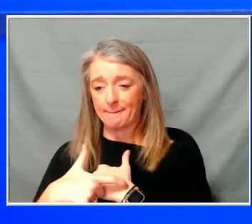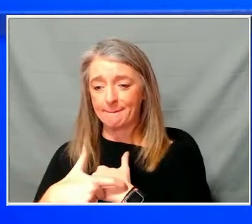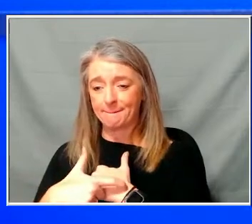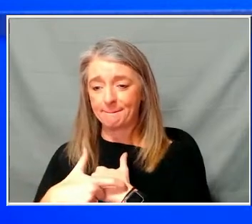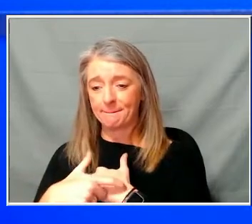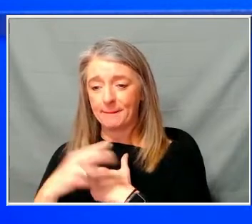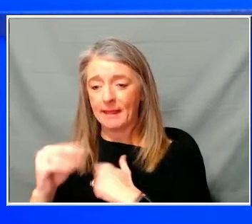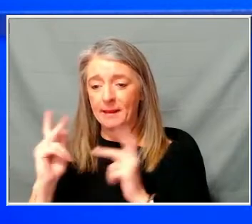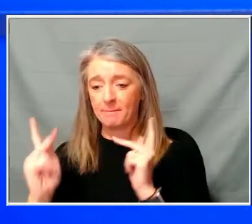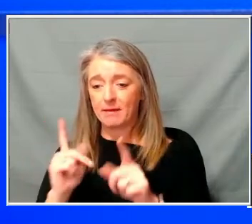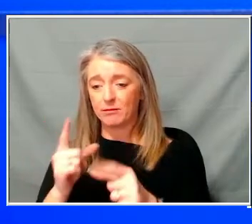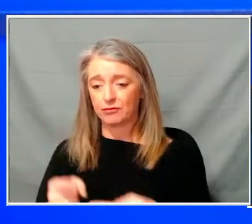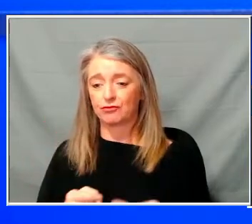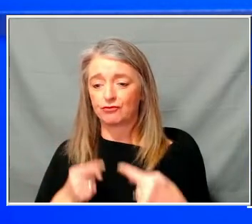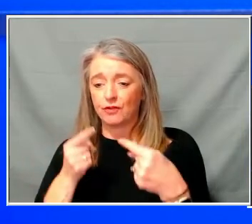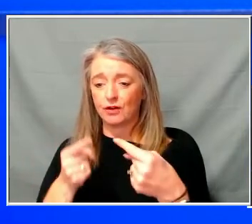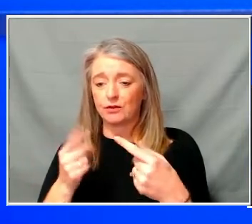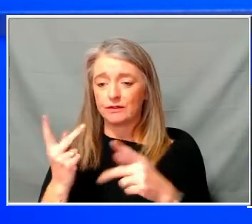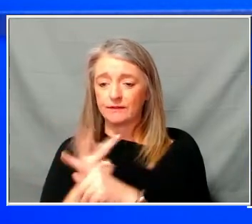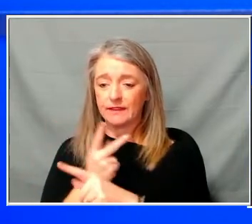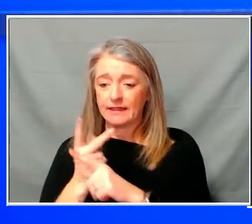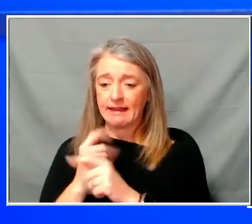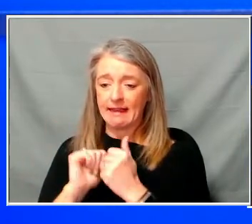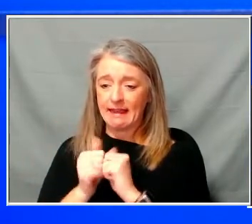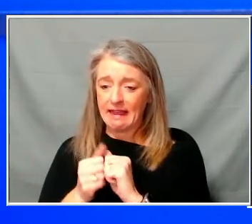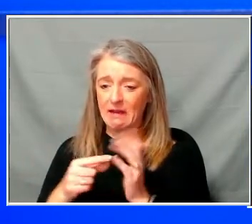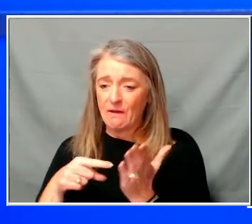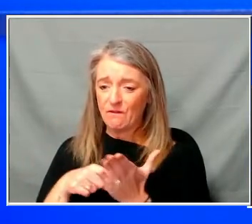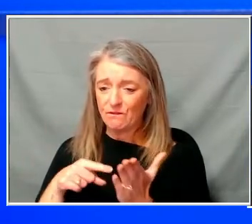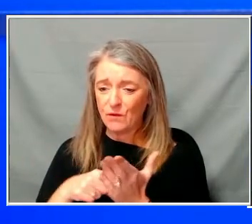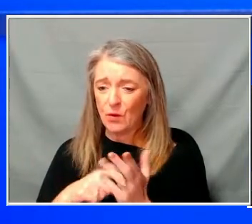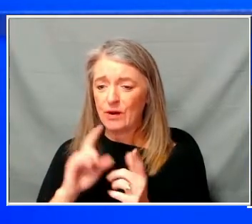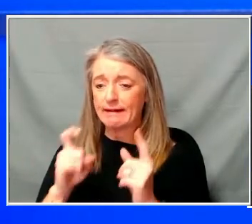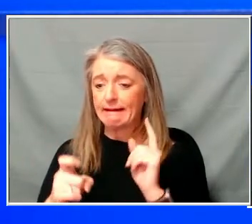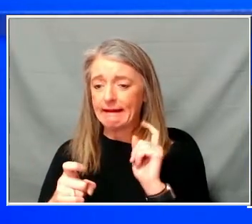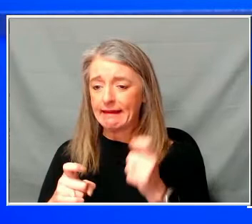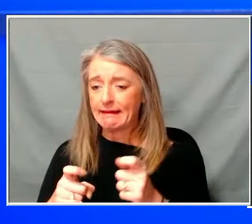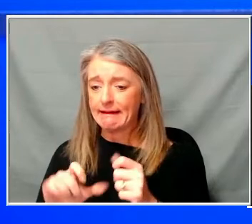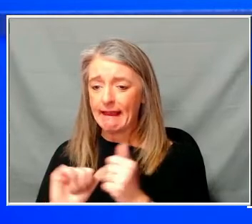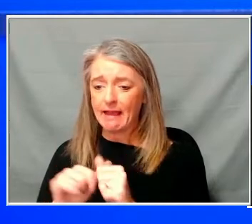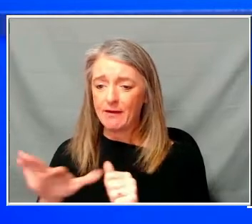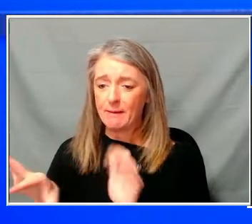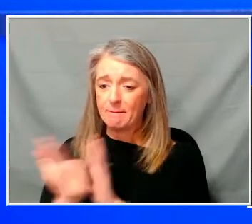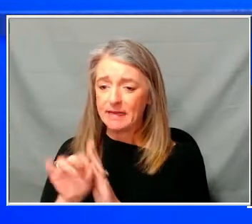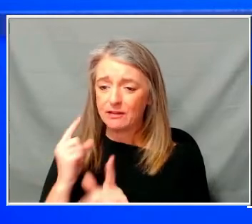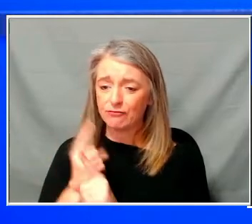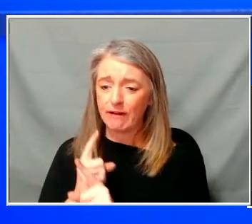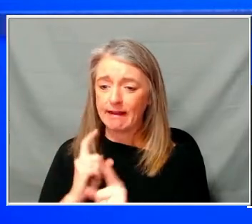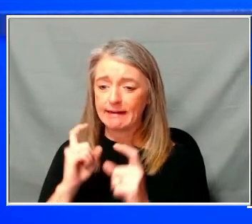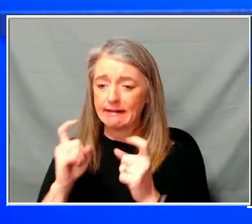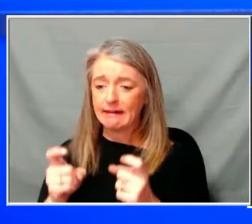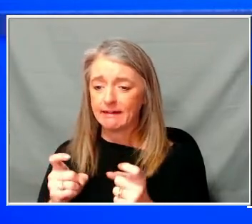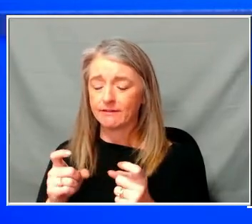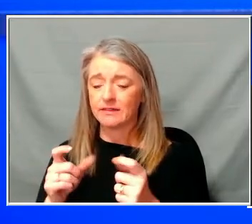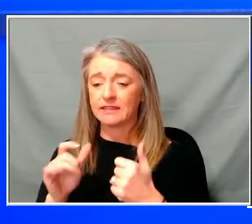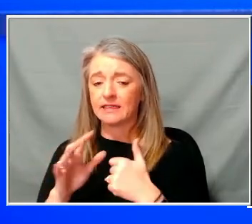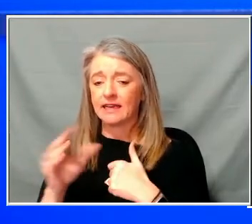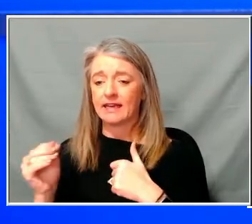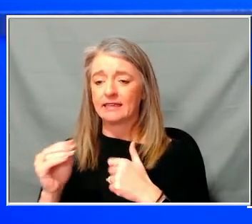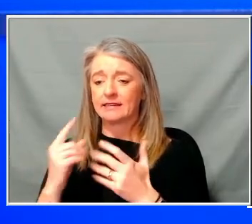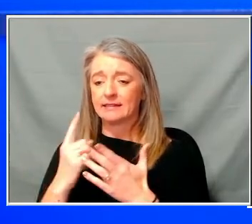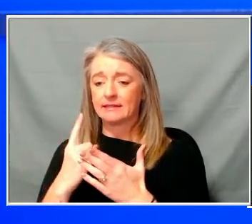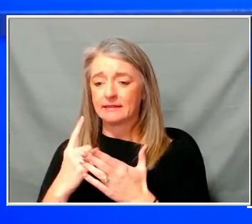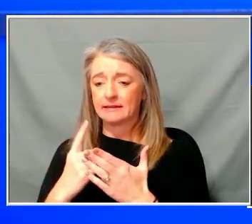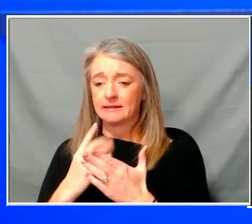people struggle to figure out how am I going to afford gifts? How am I going to pick the right gift? And I think that something that's been